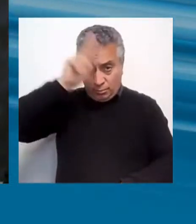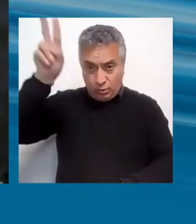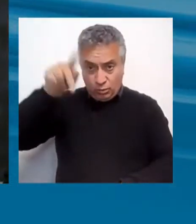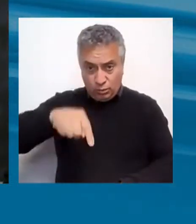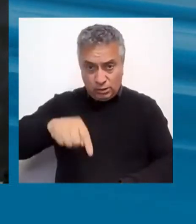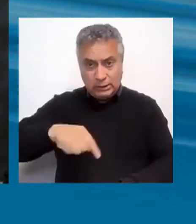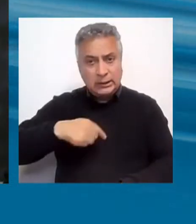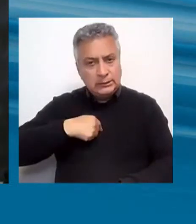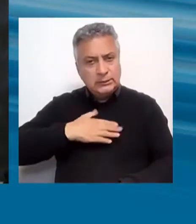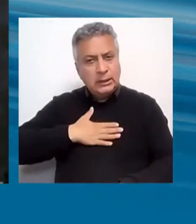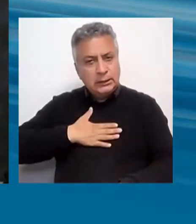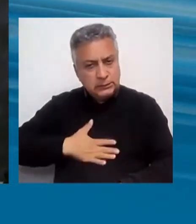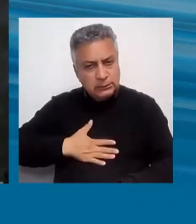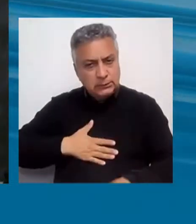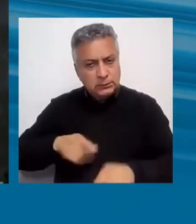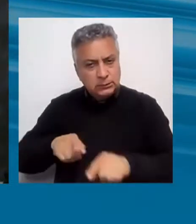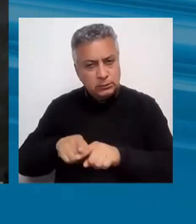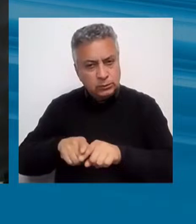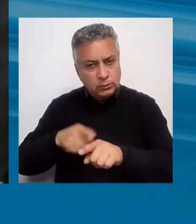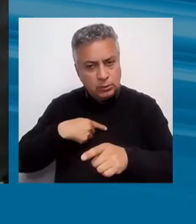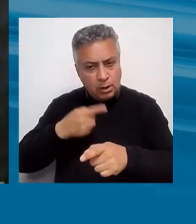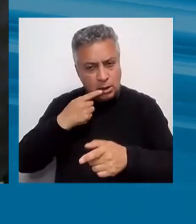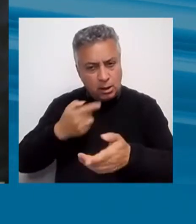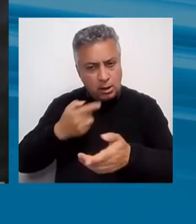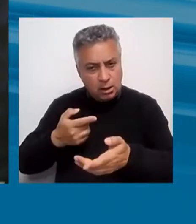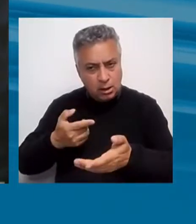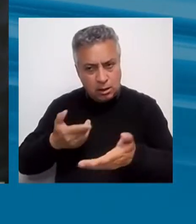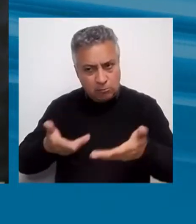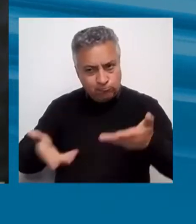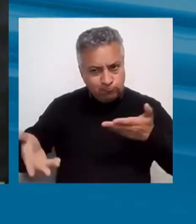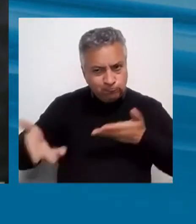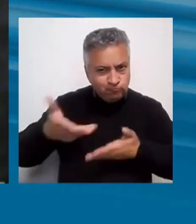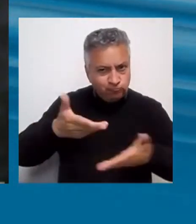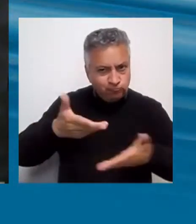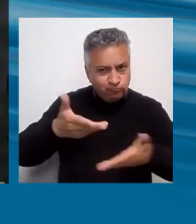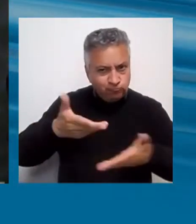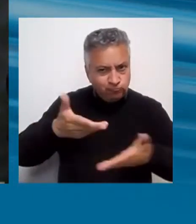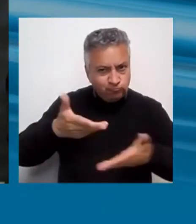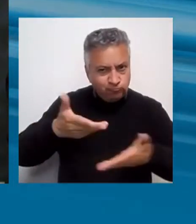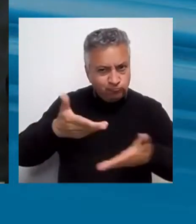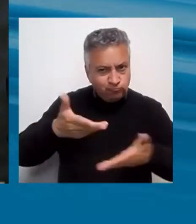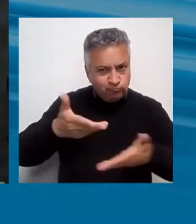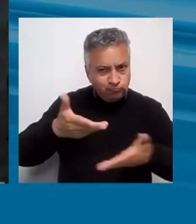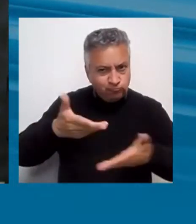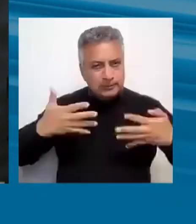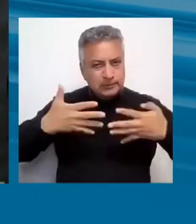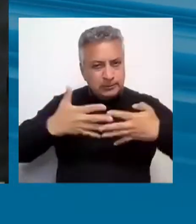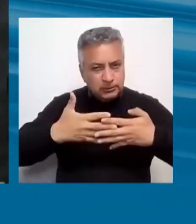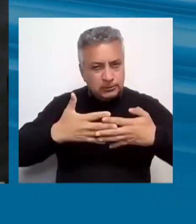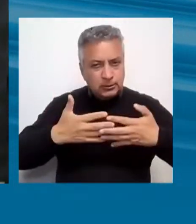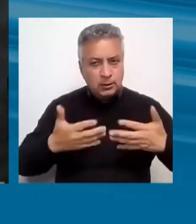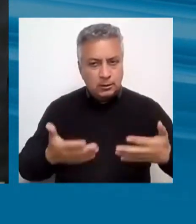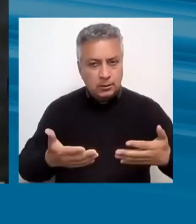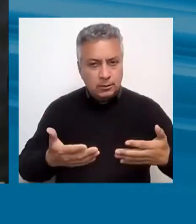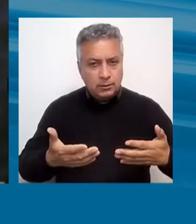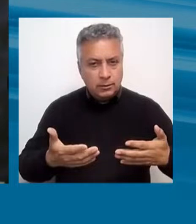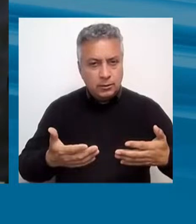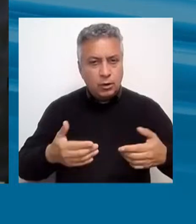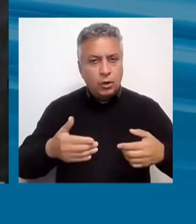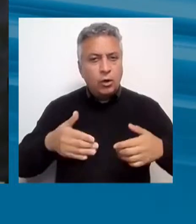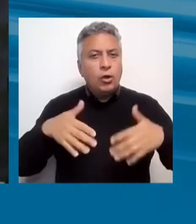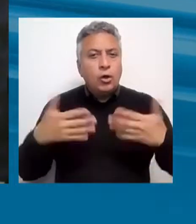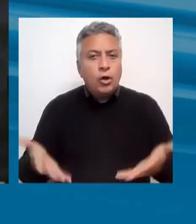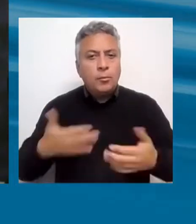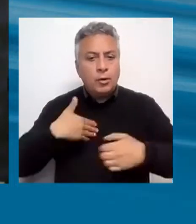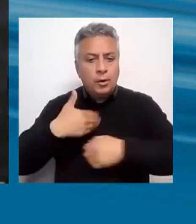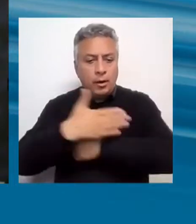accompanied by something that we are trying to balance out here in Peru. How can we find a